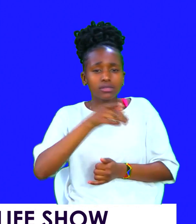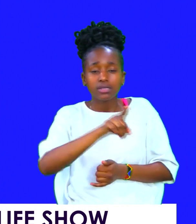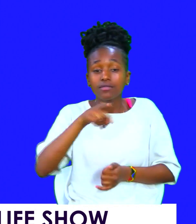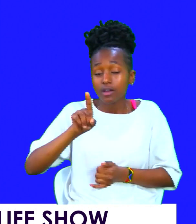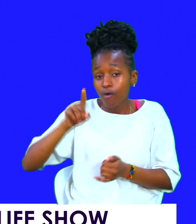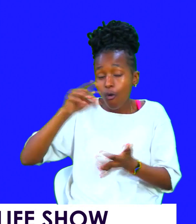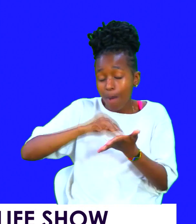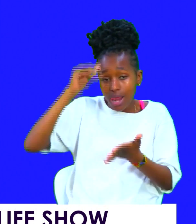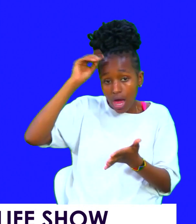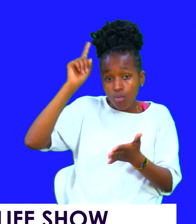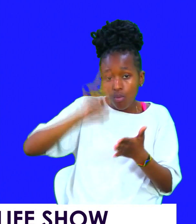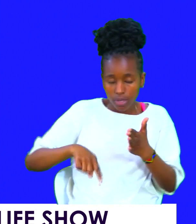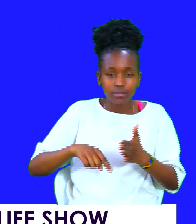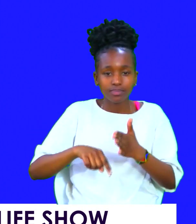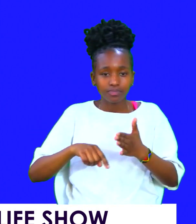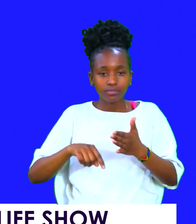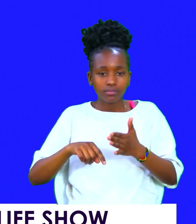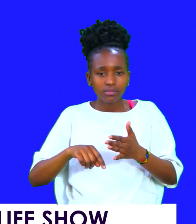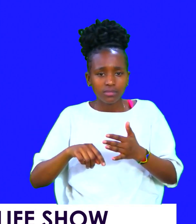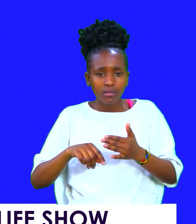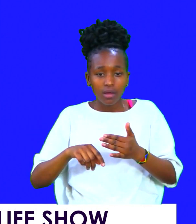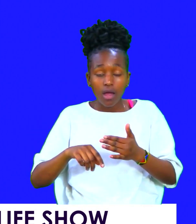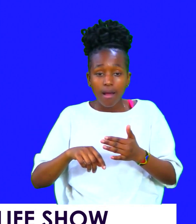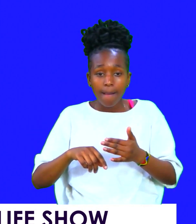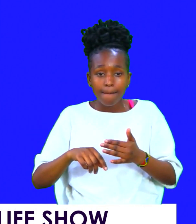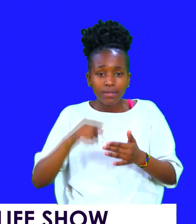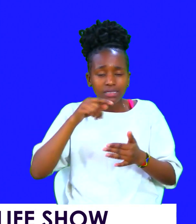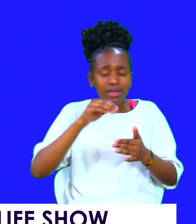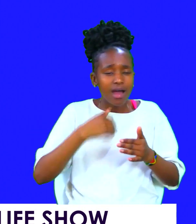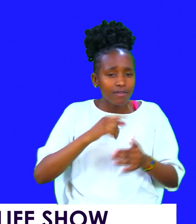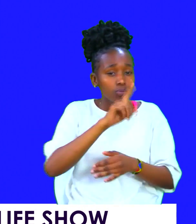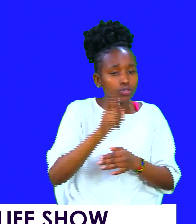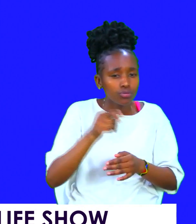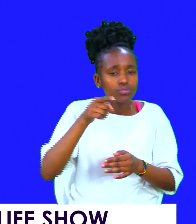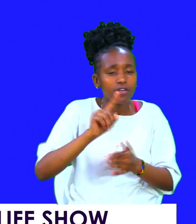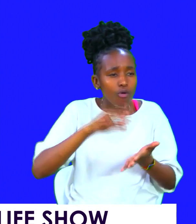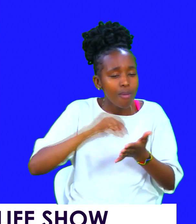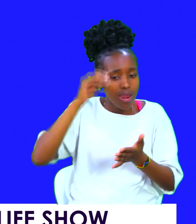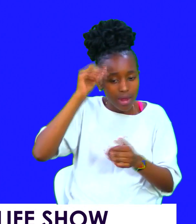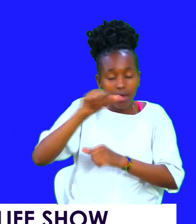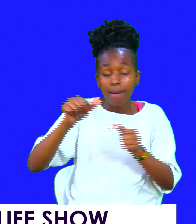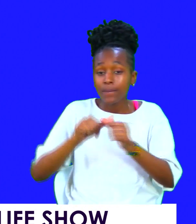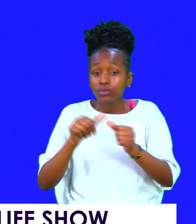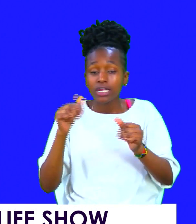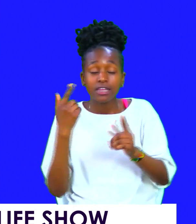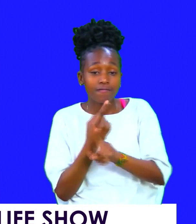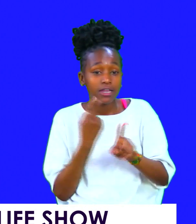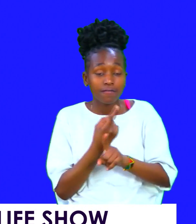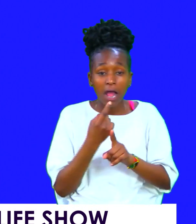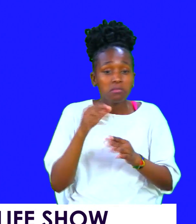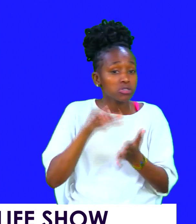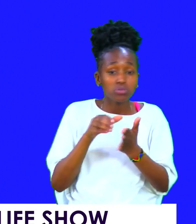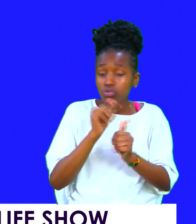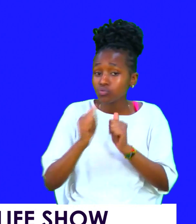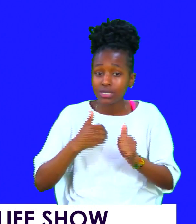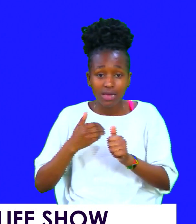delivering after winning a leadership position? The battle is in the campaigning, but the war